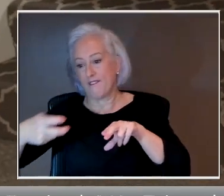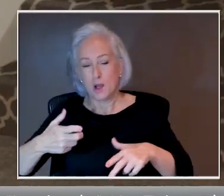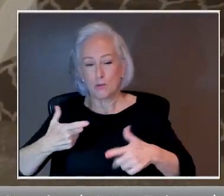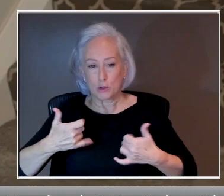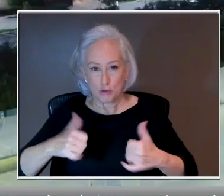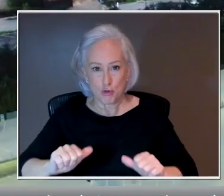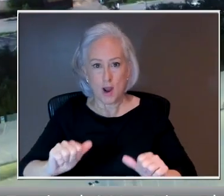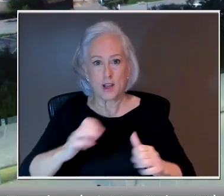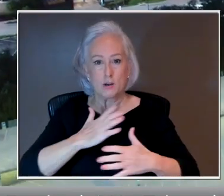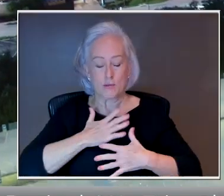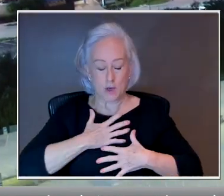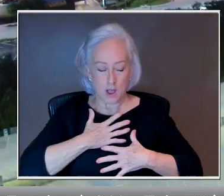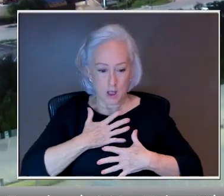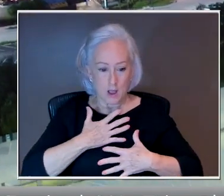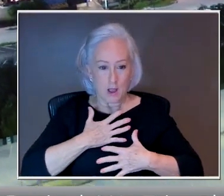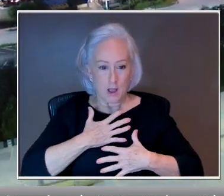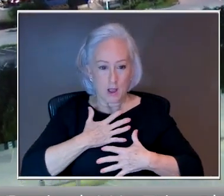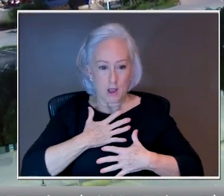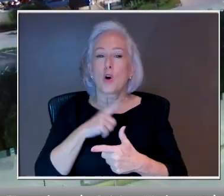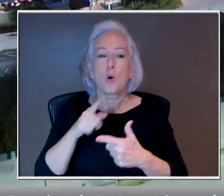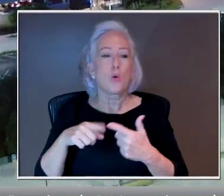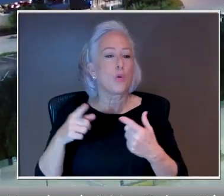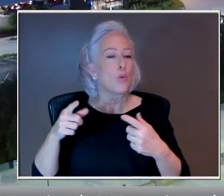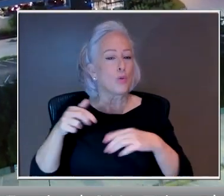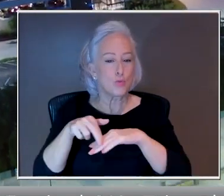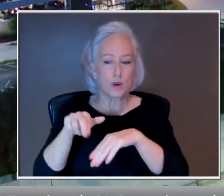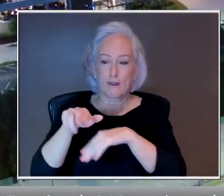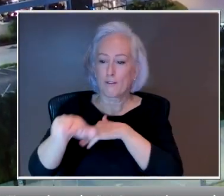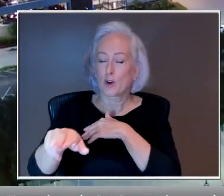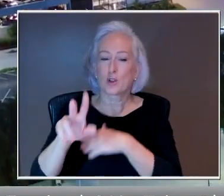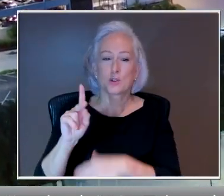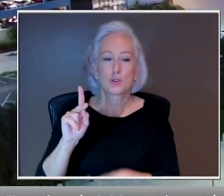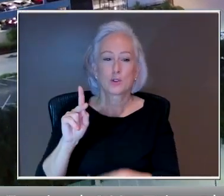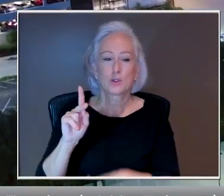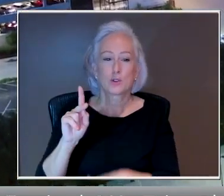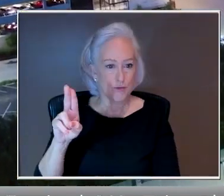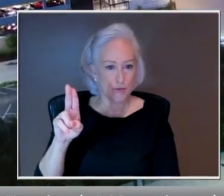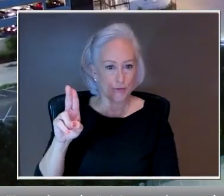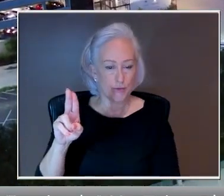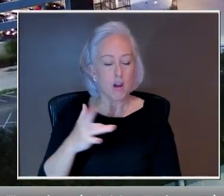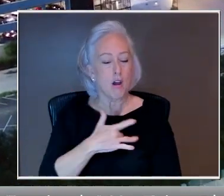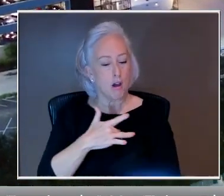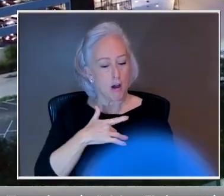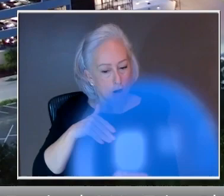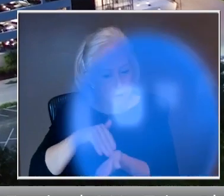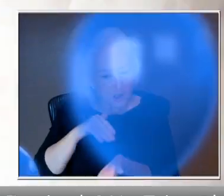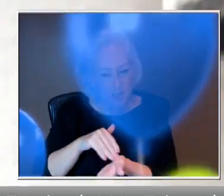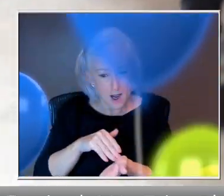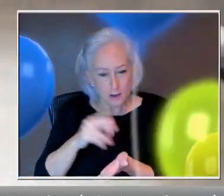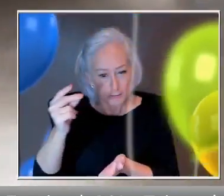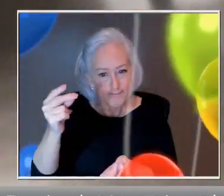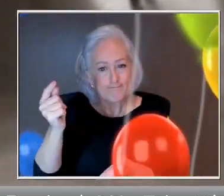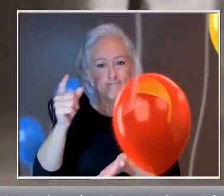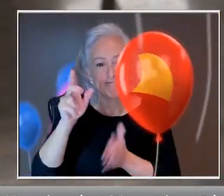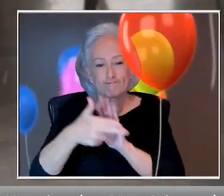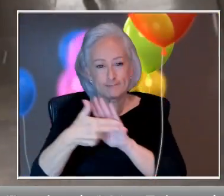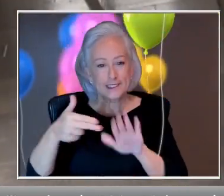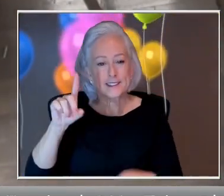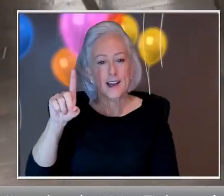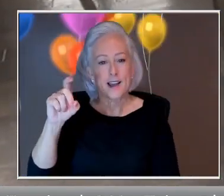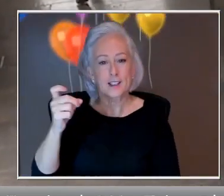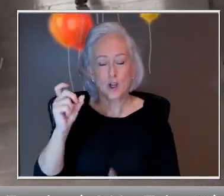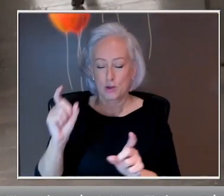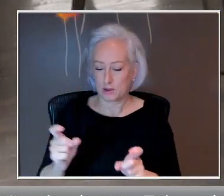Michelle was referred to the University of Kansas Health System. There, heart doctors were able to quickly diagnose Michelle and provided